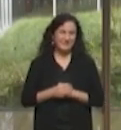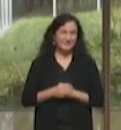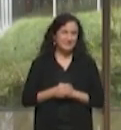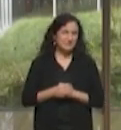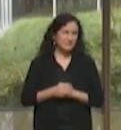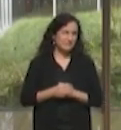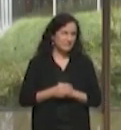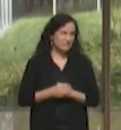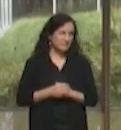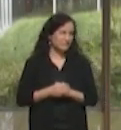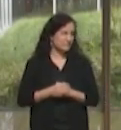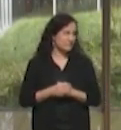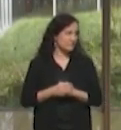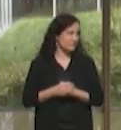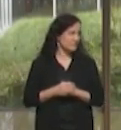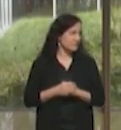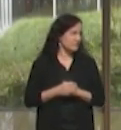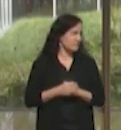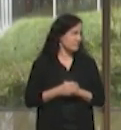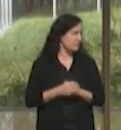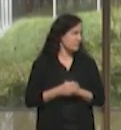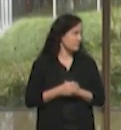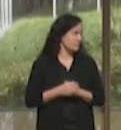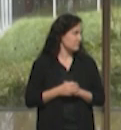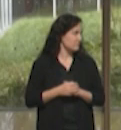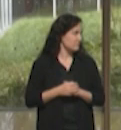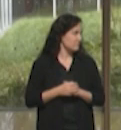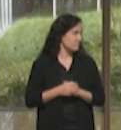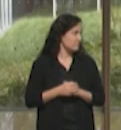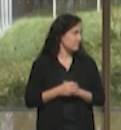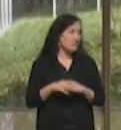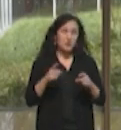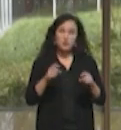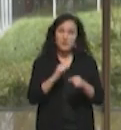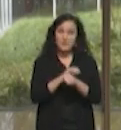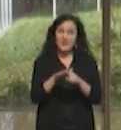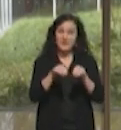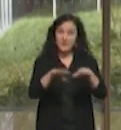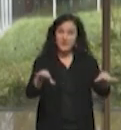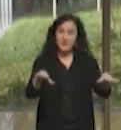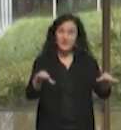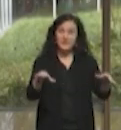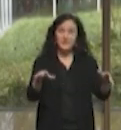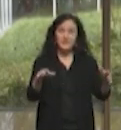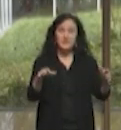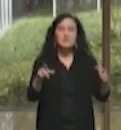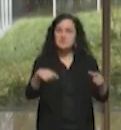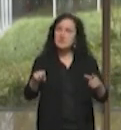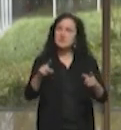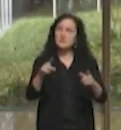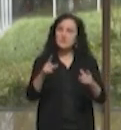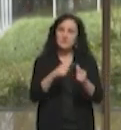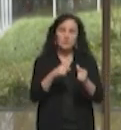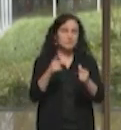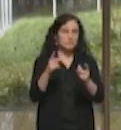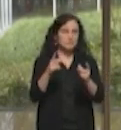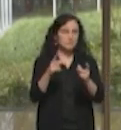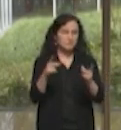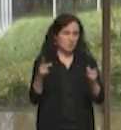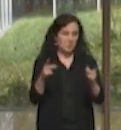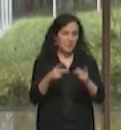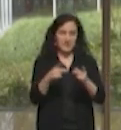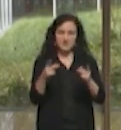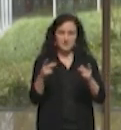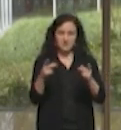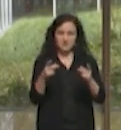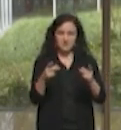But we got to have more childcare places. And during the pandemic, these were the first, they're the ones